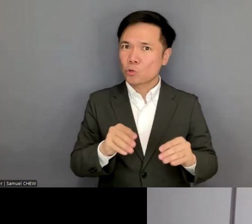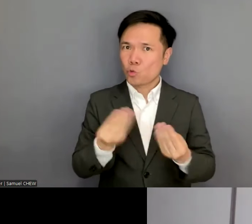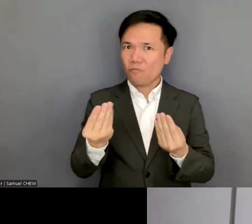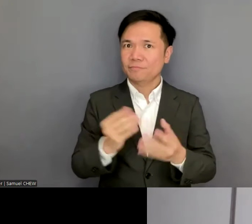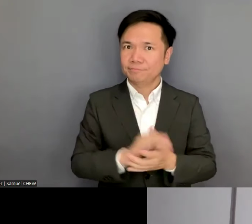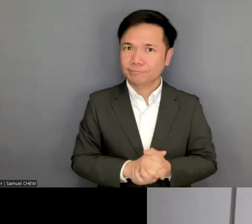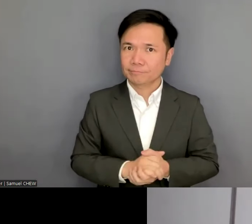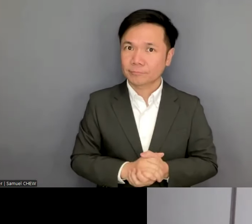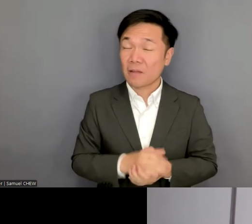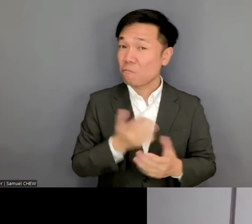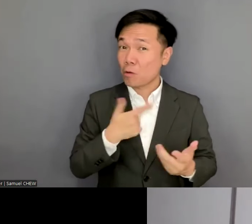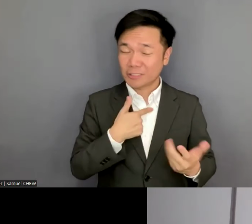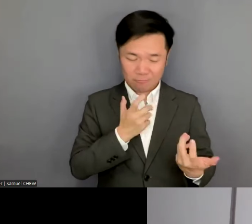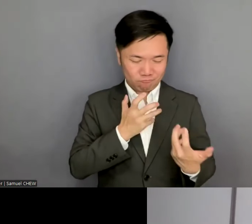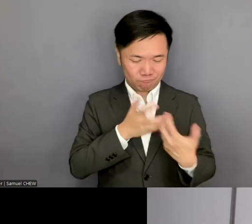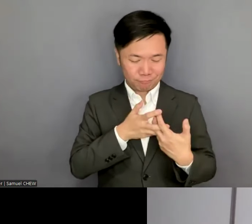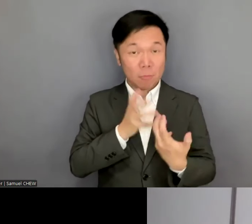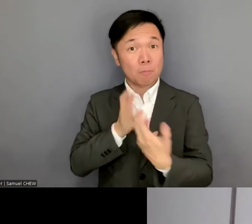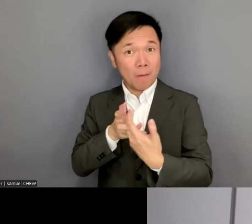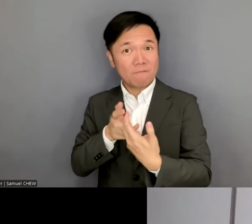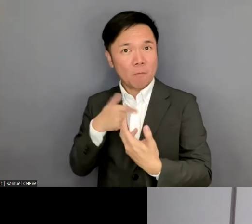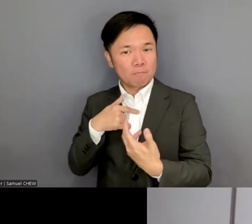specific for disabilities.